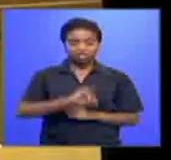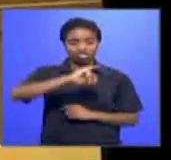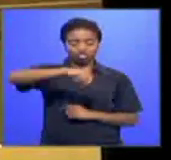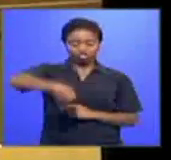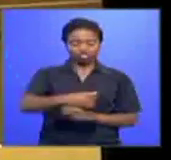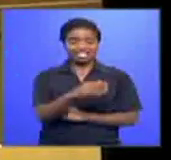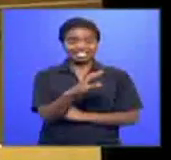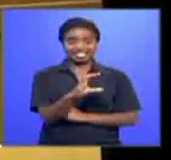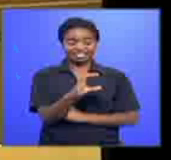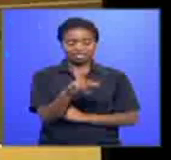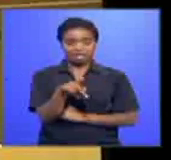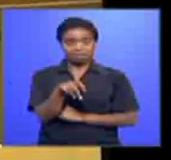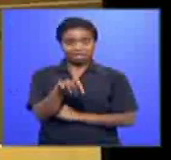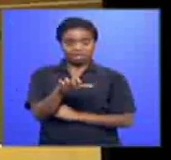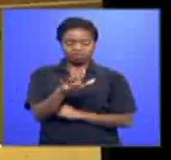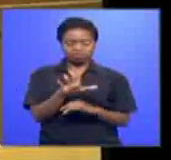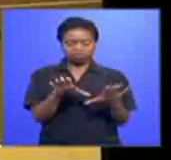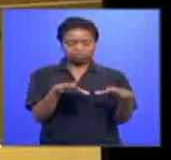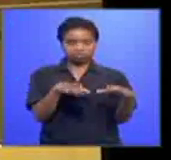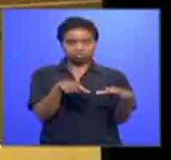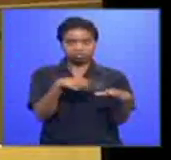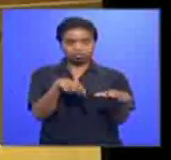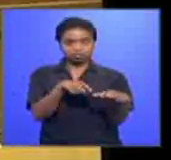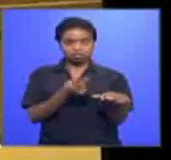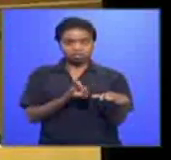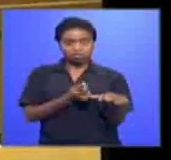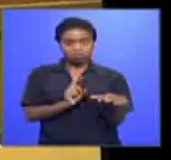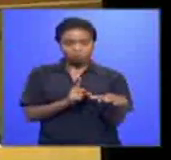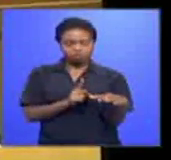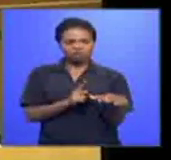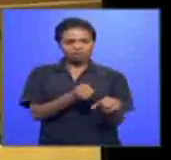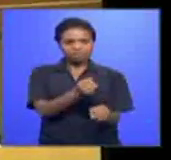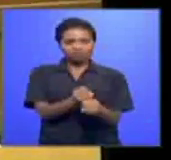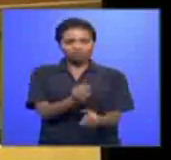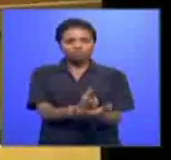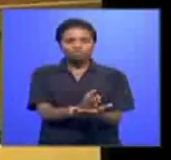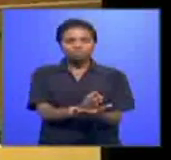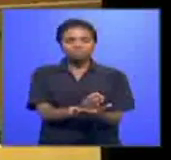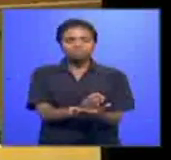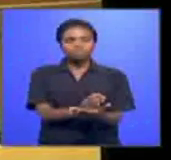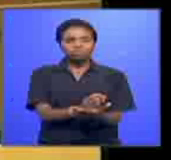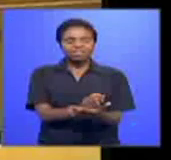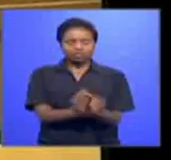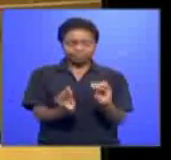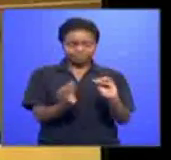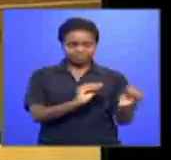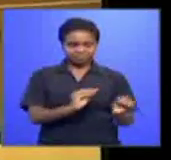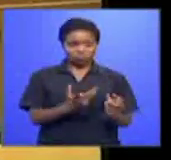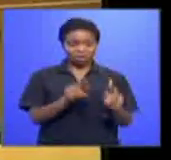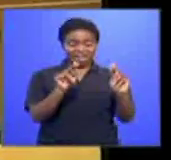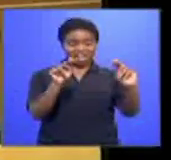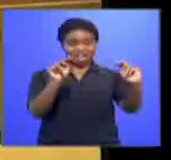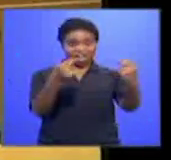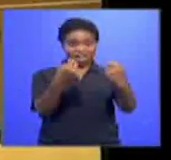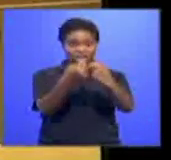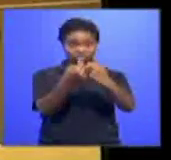JCPS cluster has therefore put measures in place at national, provincial,